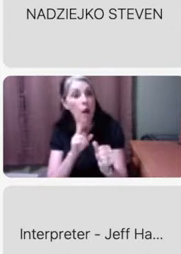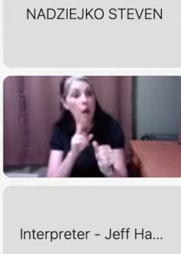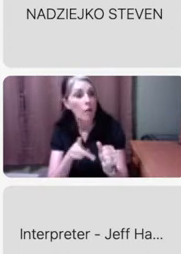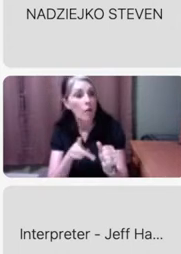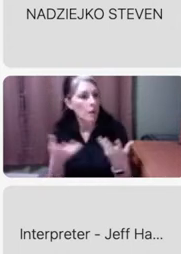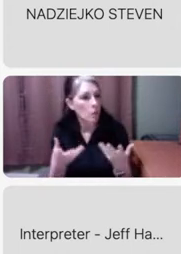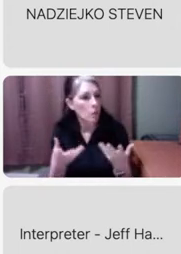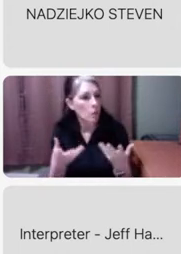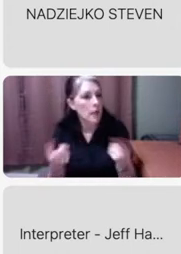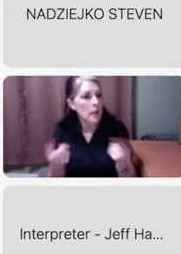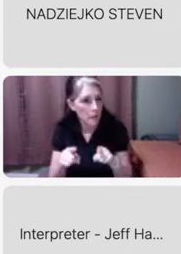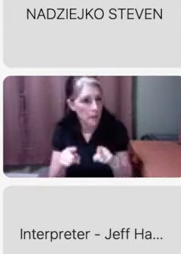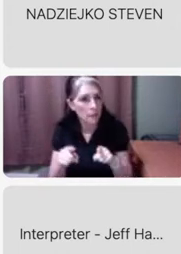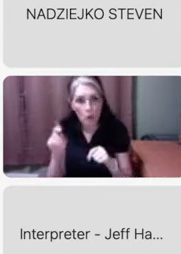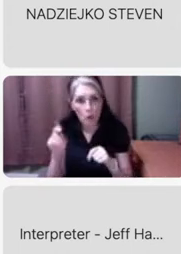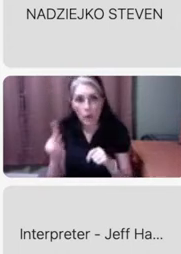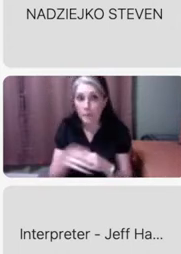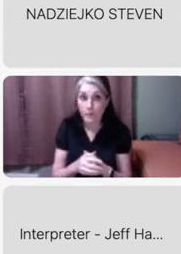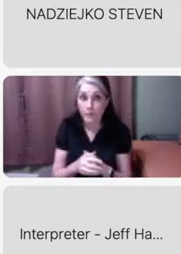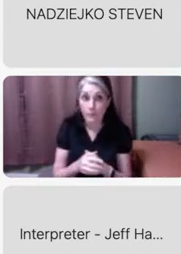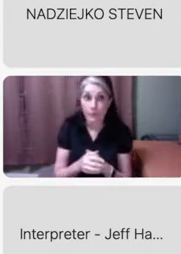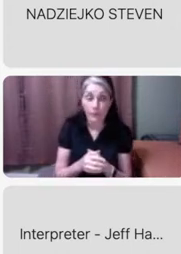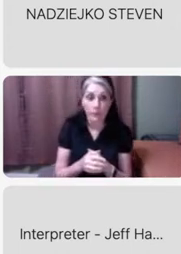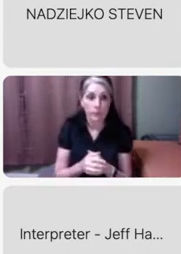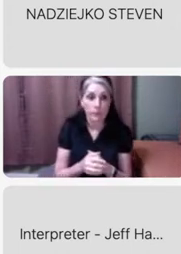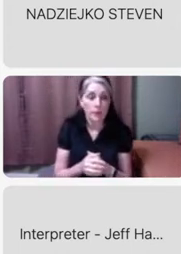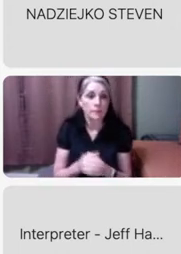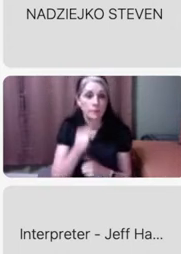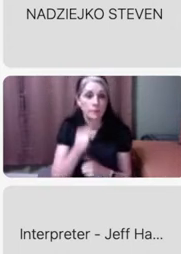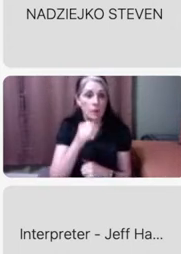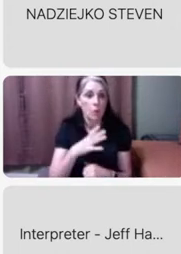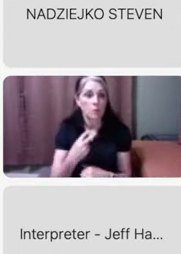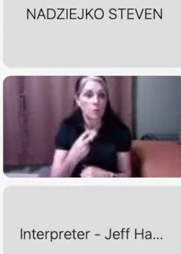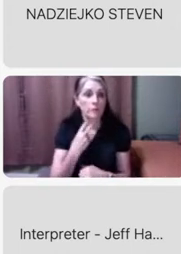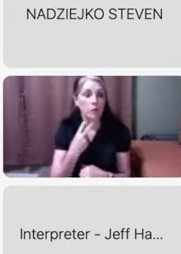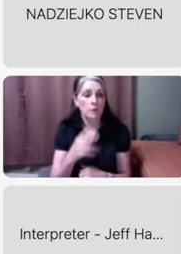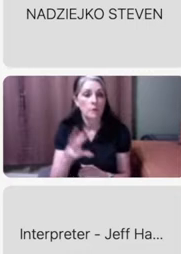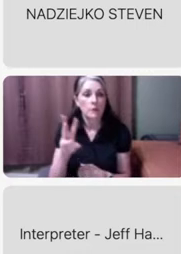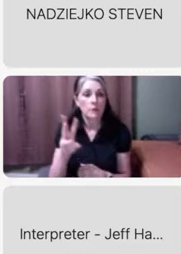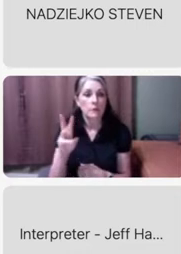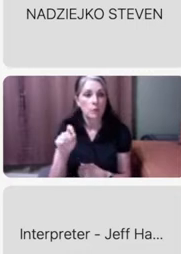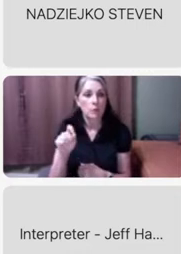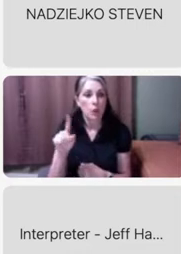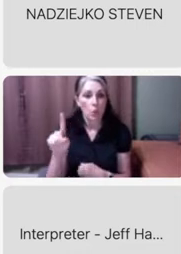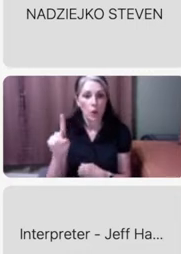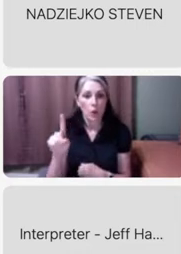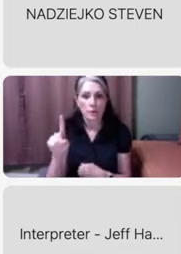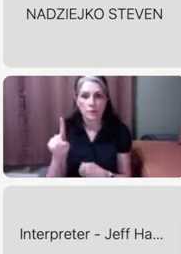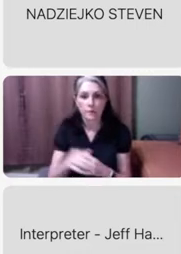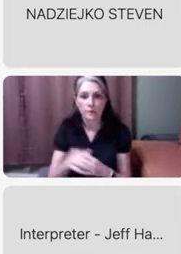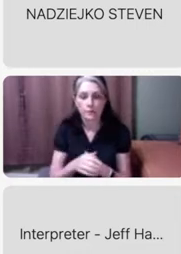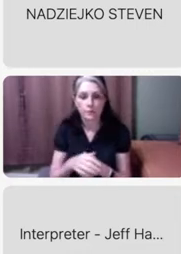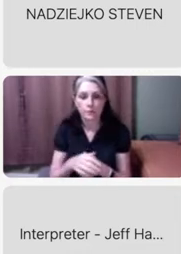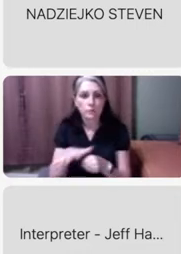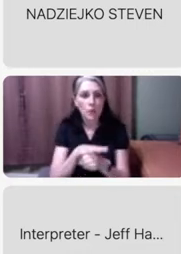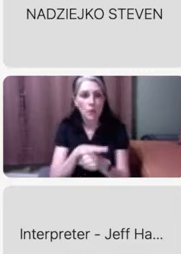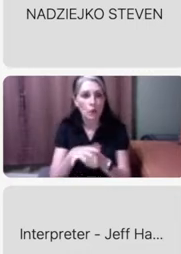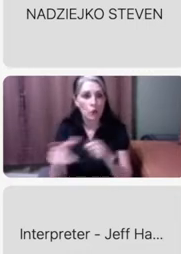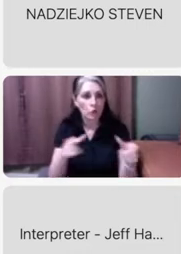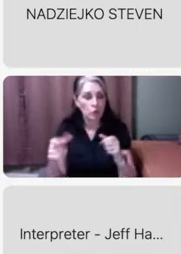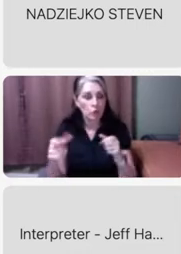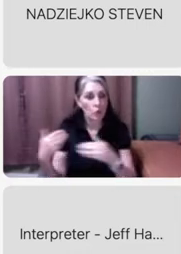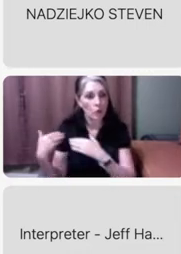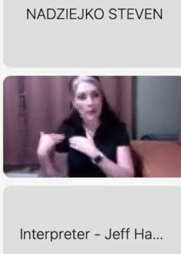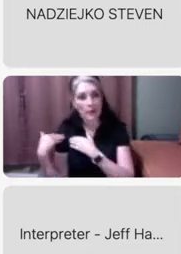okay okay we have item 6.1 uh local control and accountability plan with